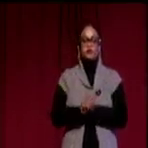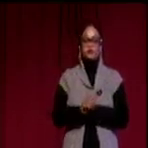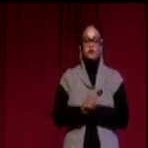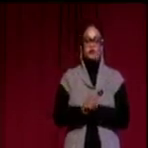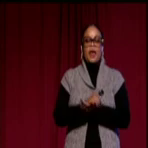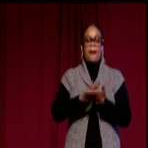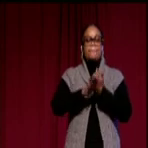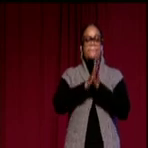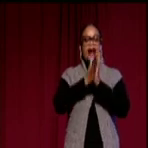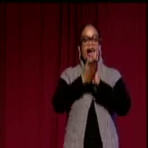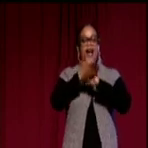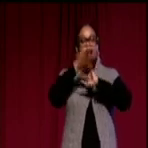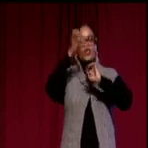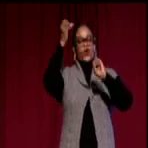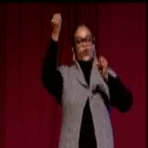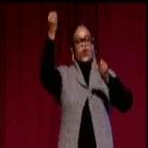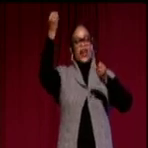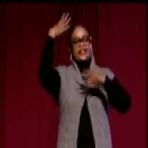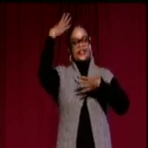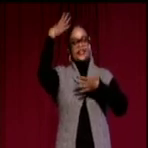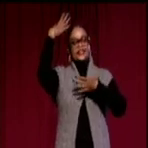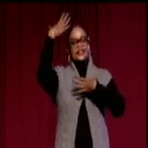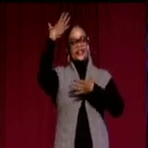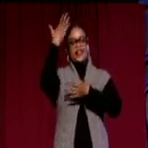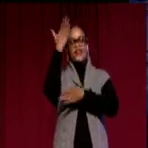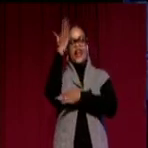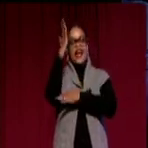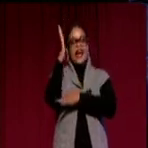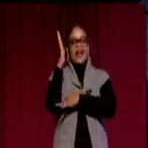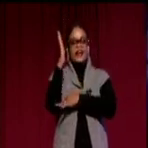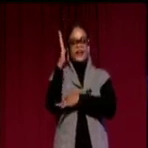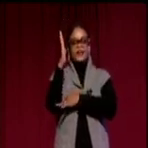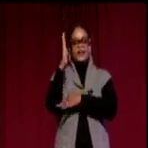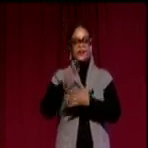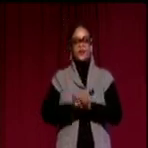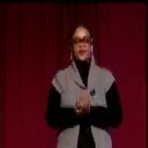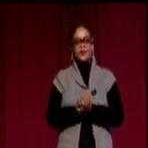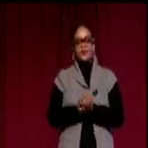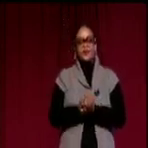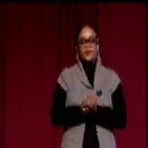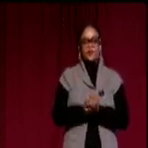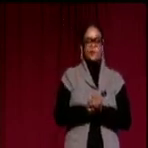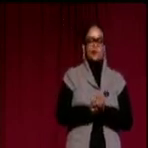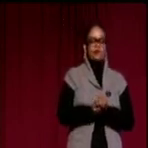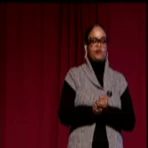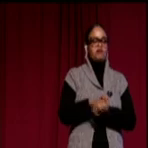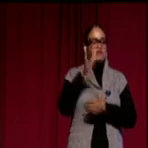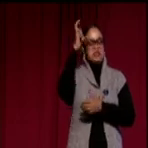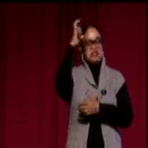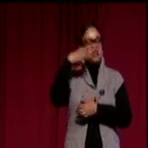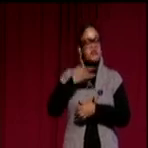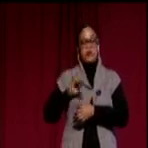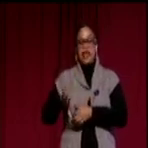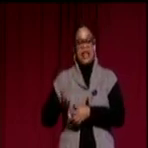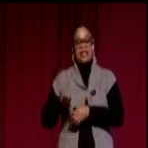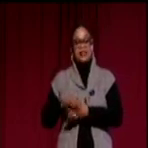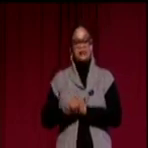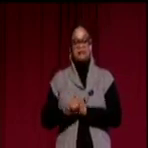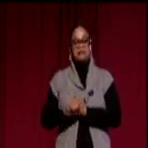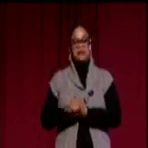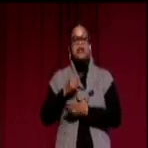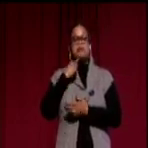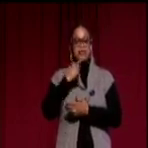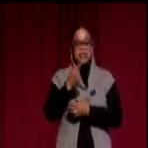the grace of God. The devil don't like it, but